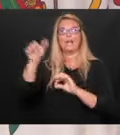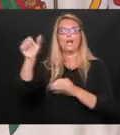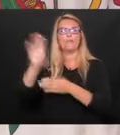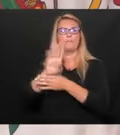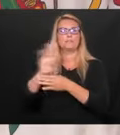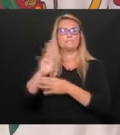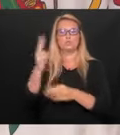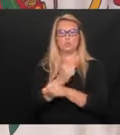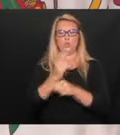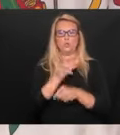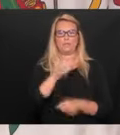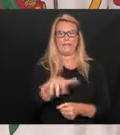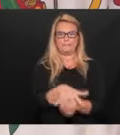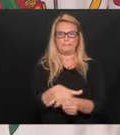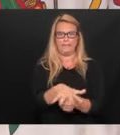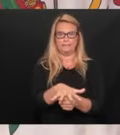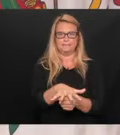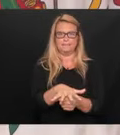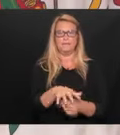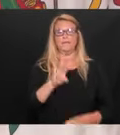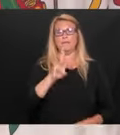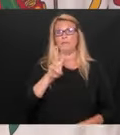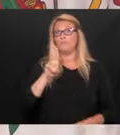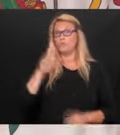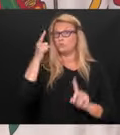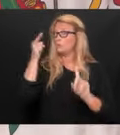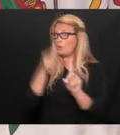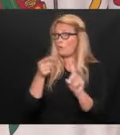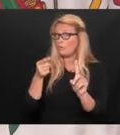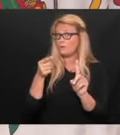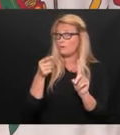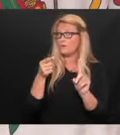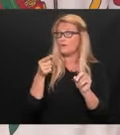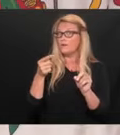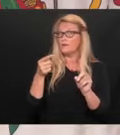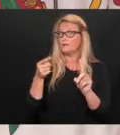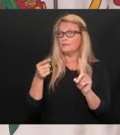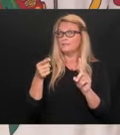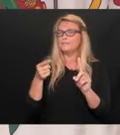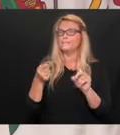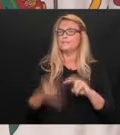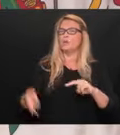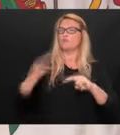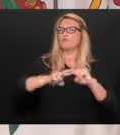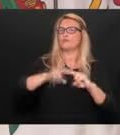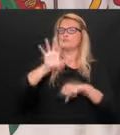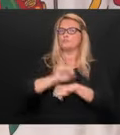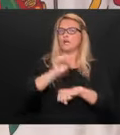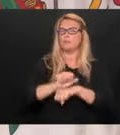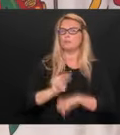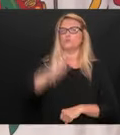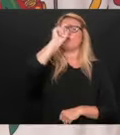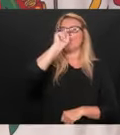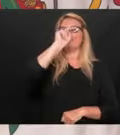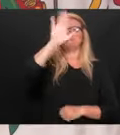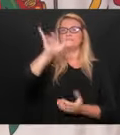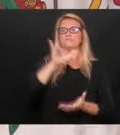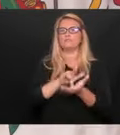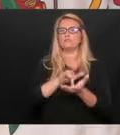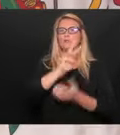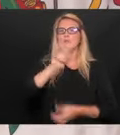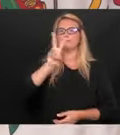this space. WVU's goal is to grow jobs in north central West